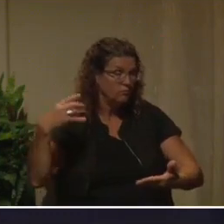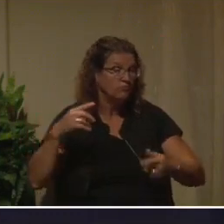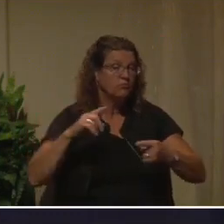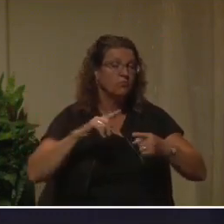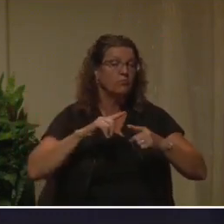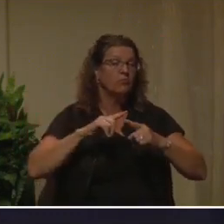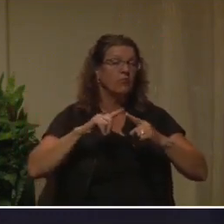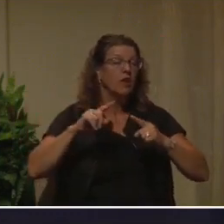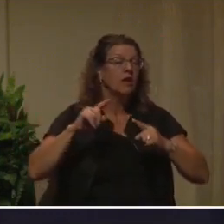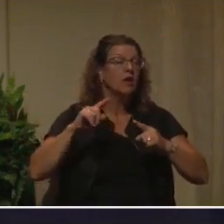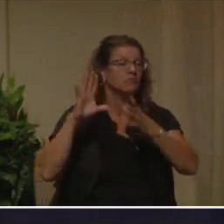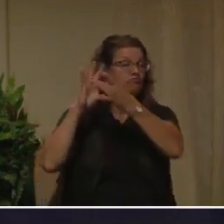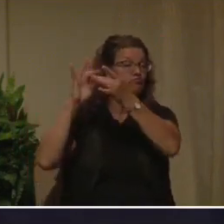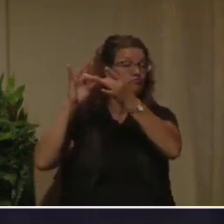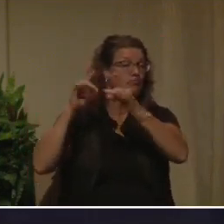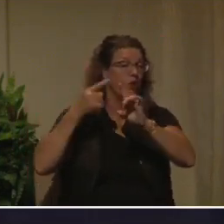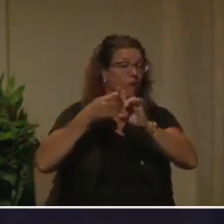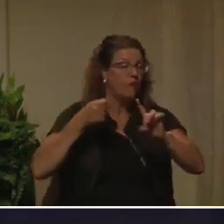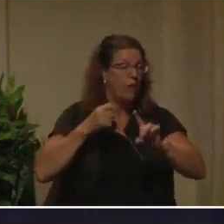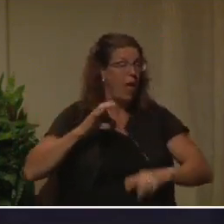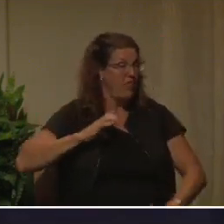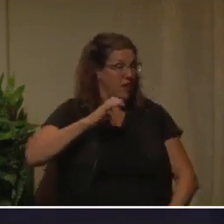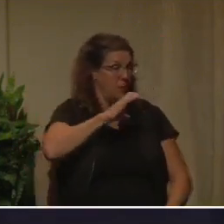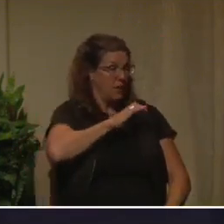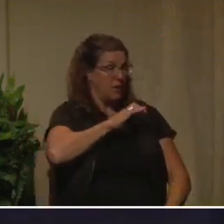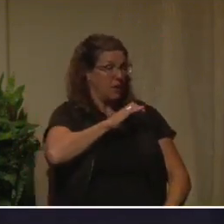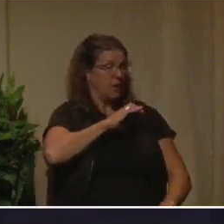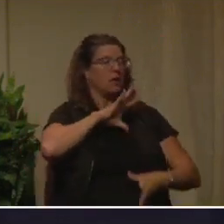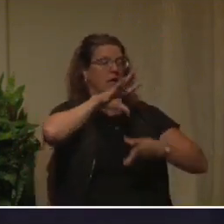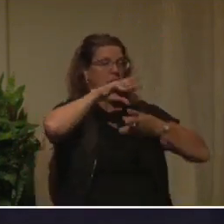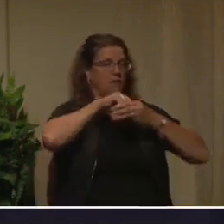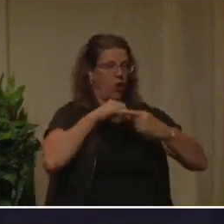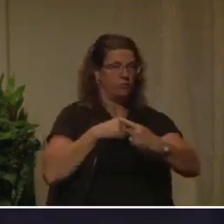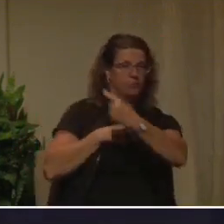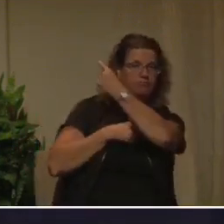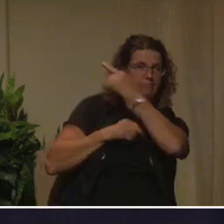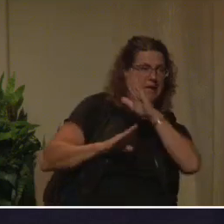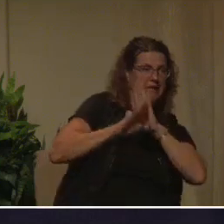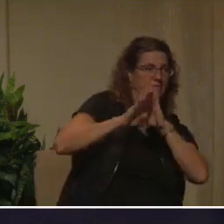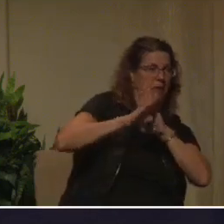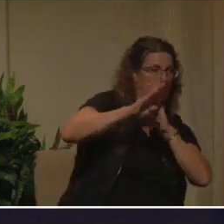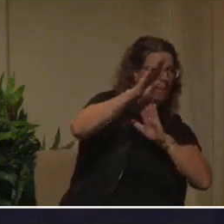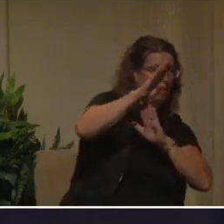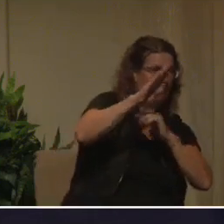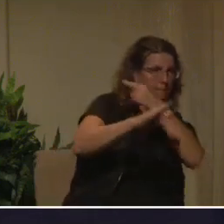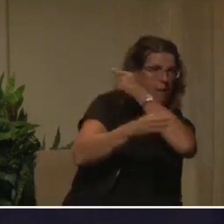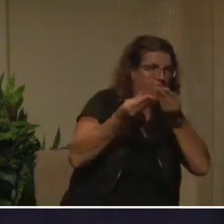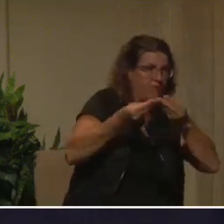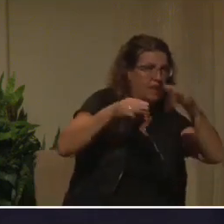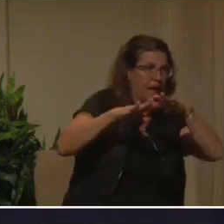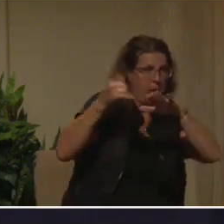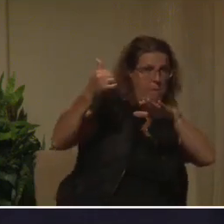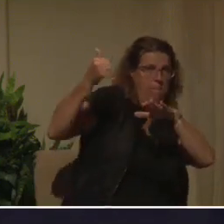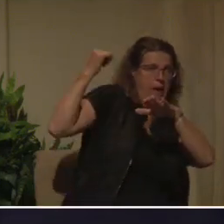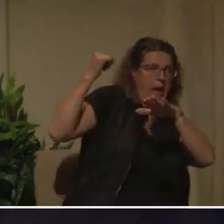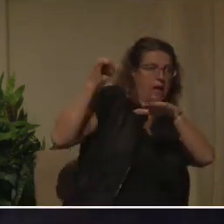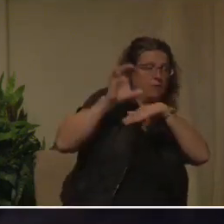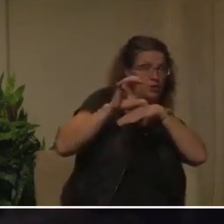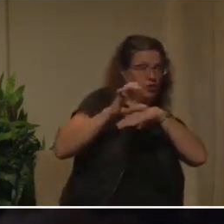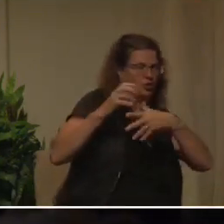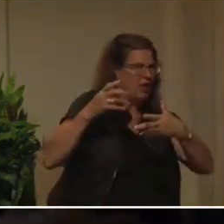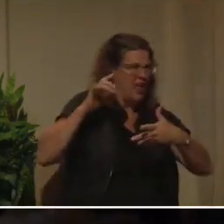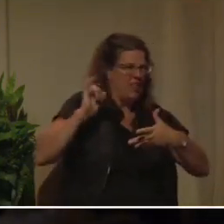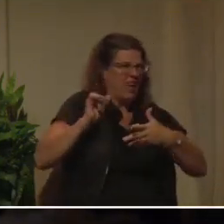back acres as we are trying to find out how can we use the other half of